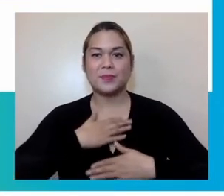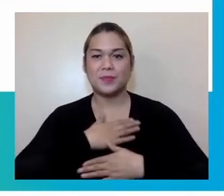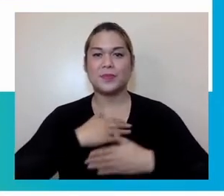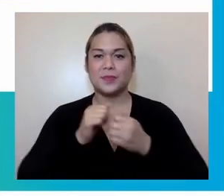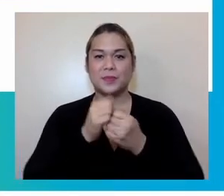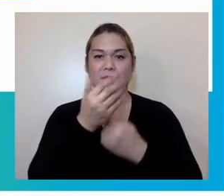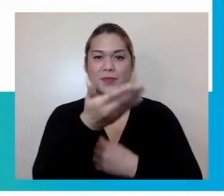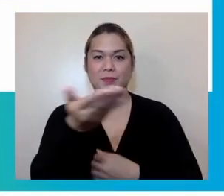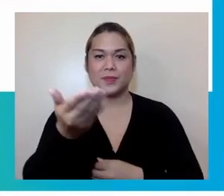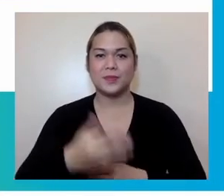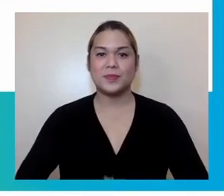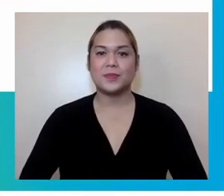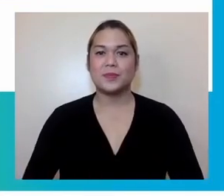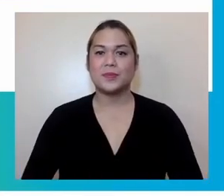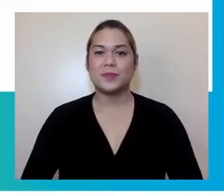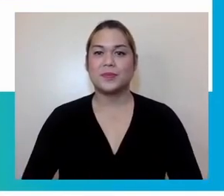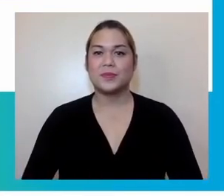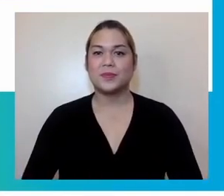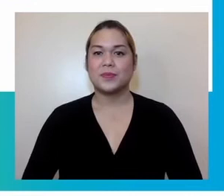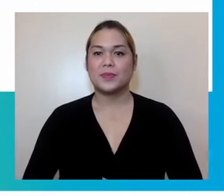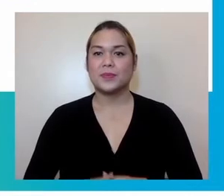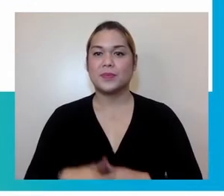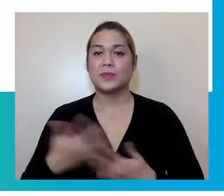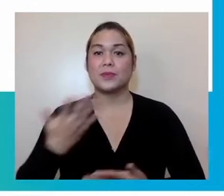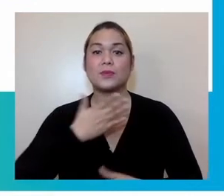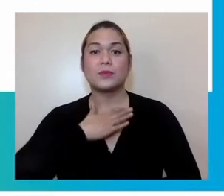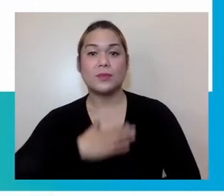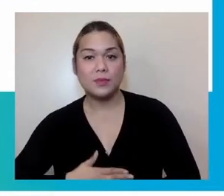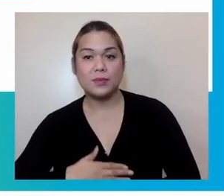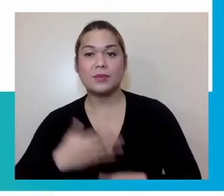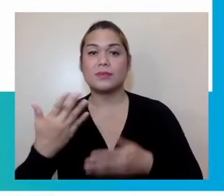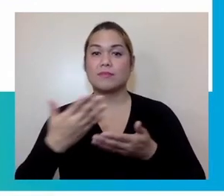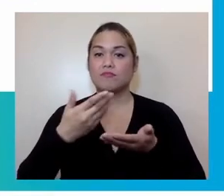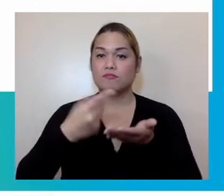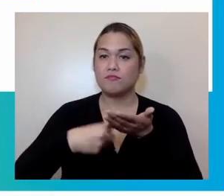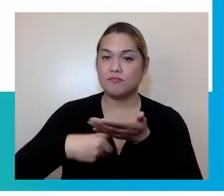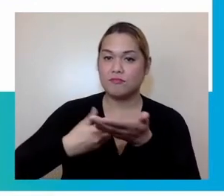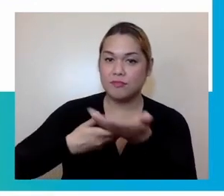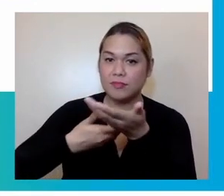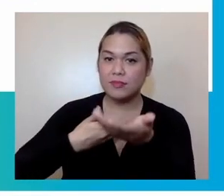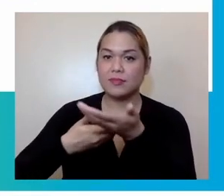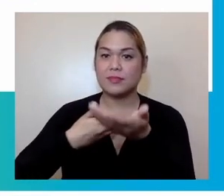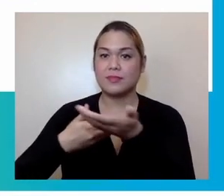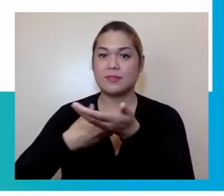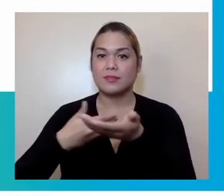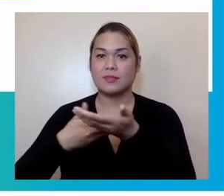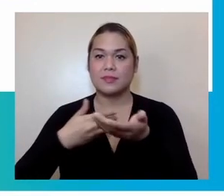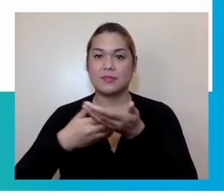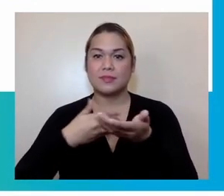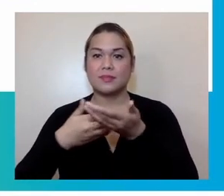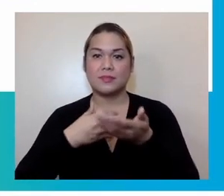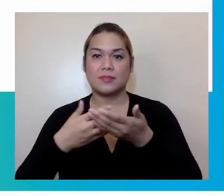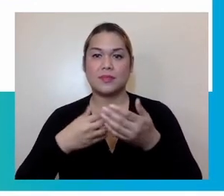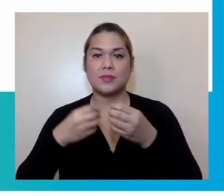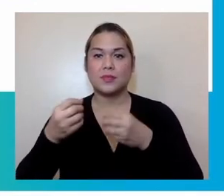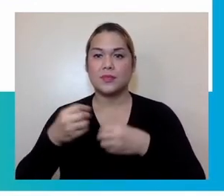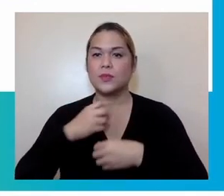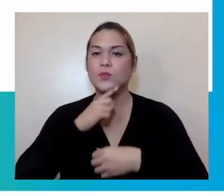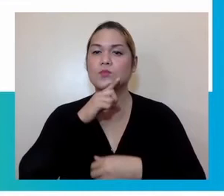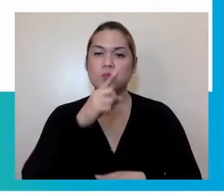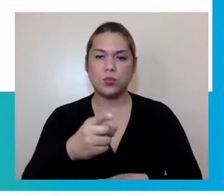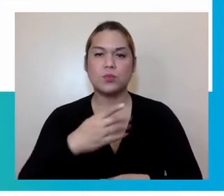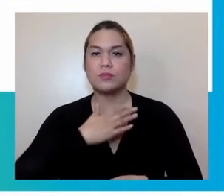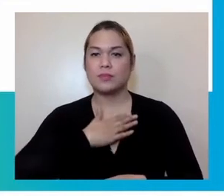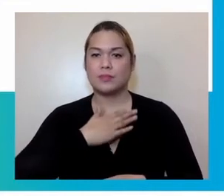dialogue. And my plan really is today to listen to you. So I won't say very much. I